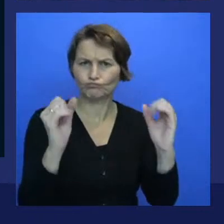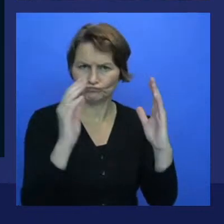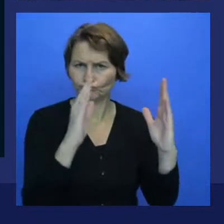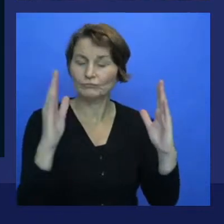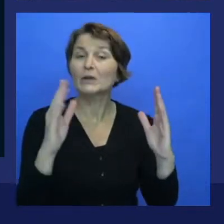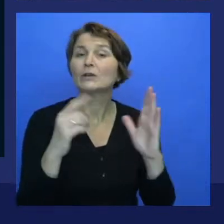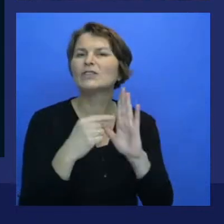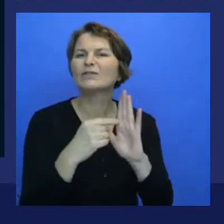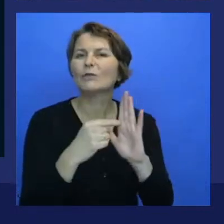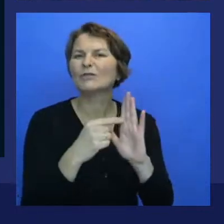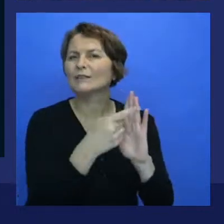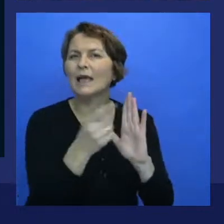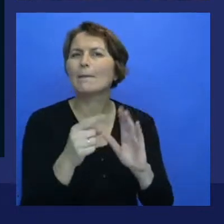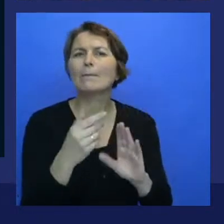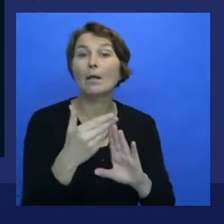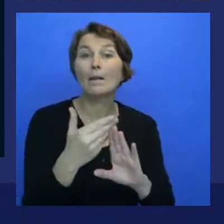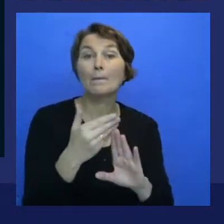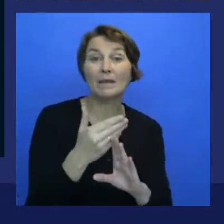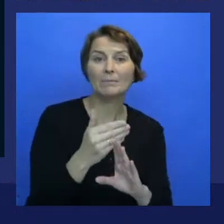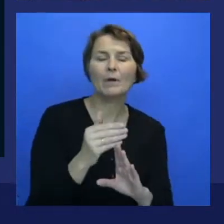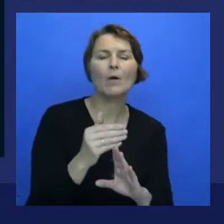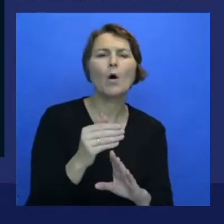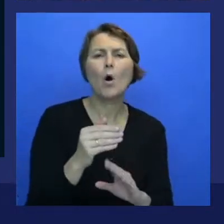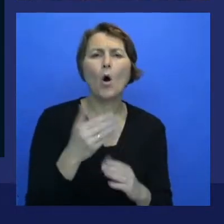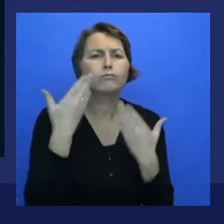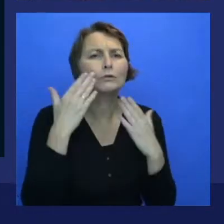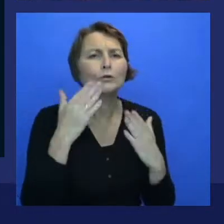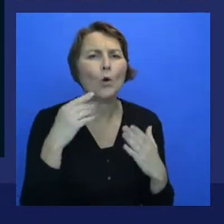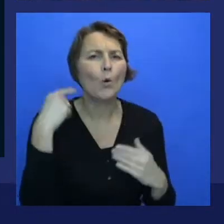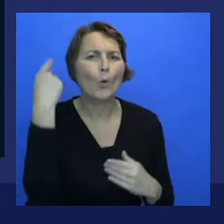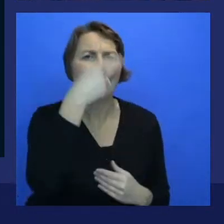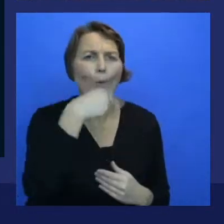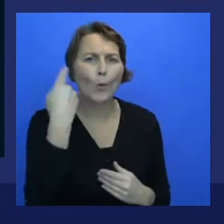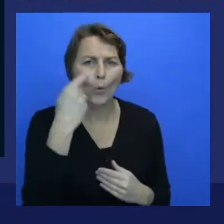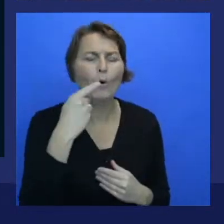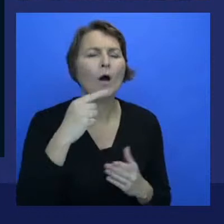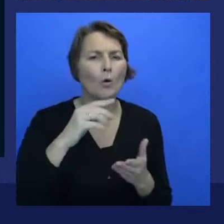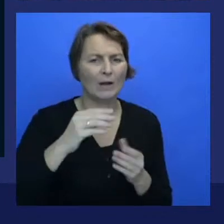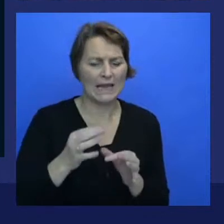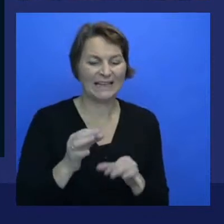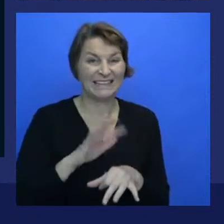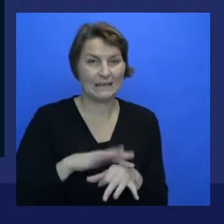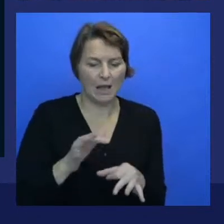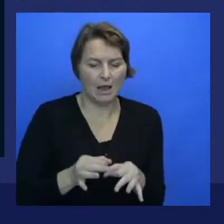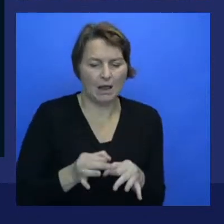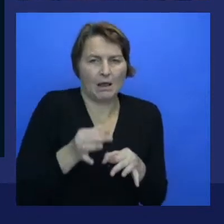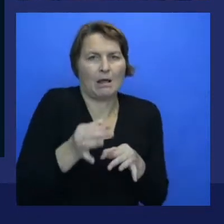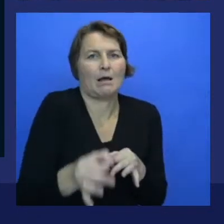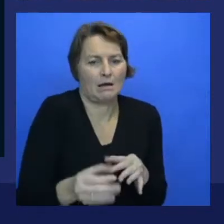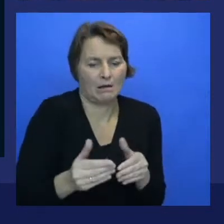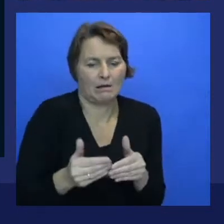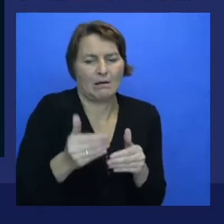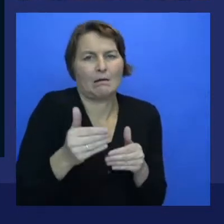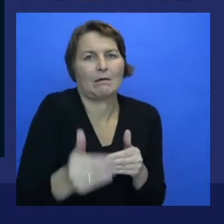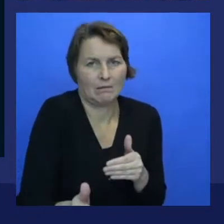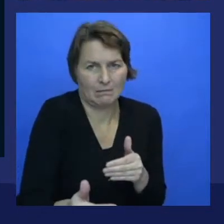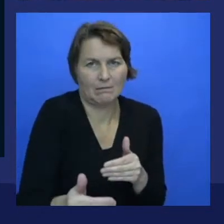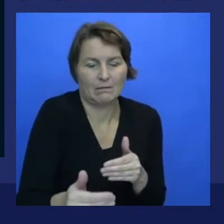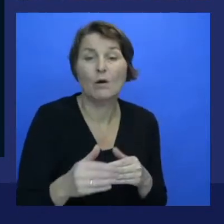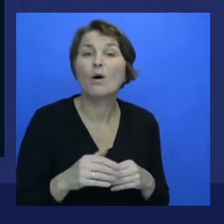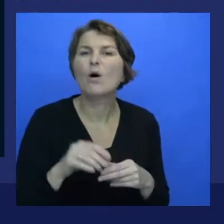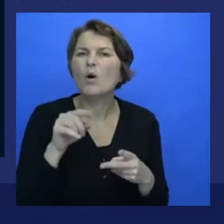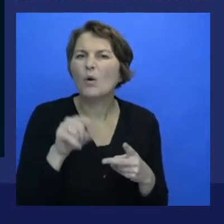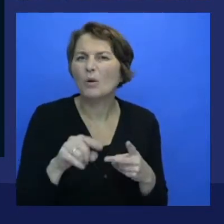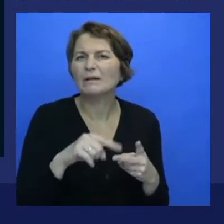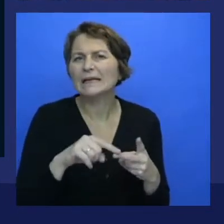the notifications, or you are just skipping this period